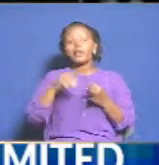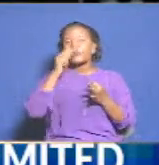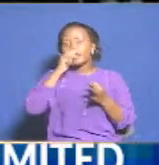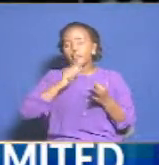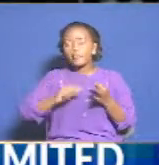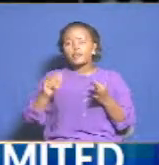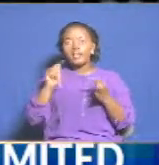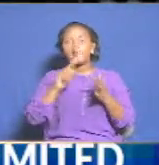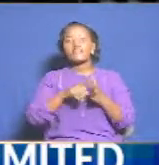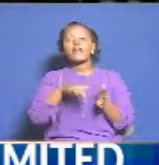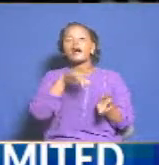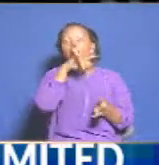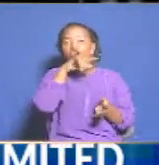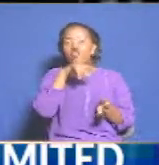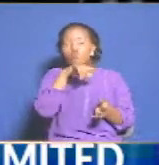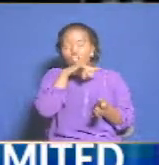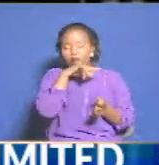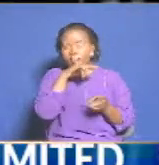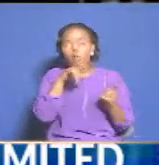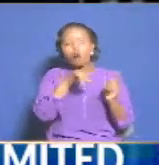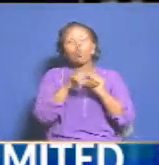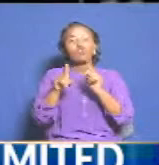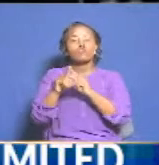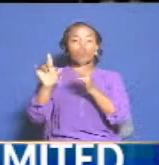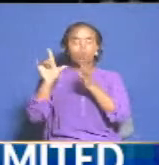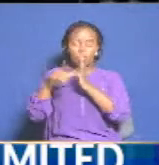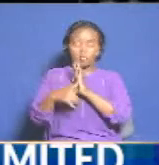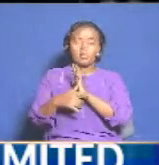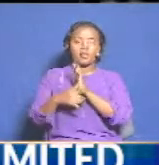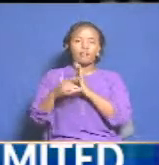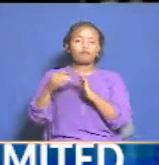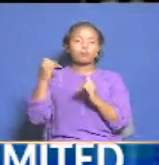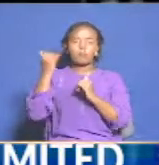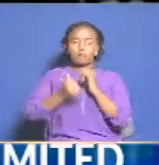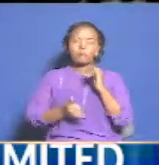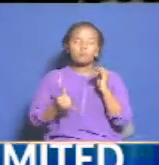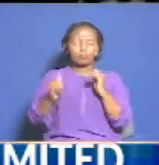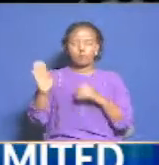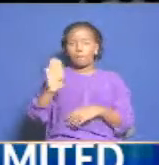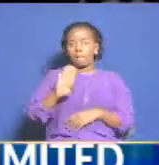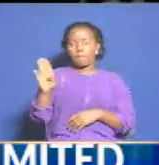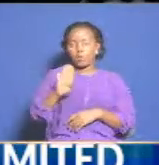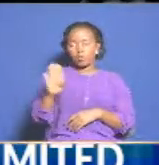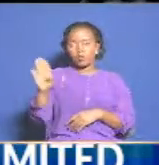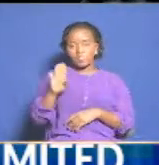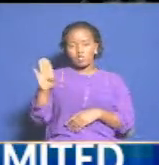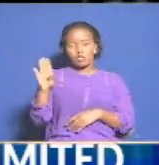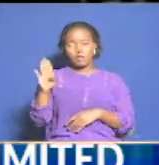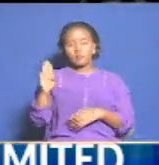Uganda, definitely eventually now to Burundi.